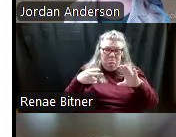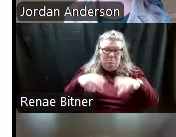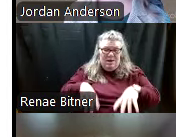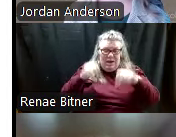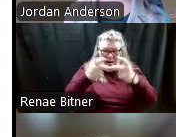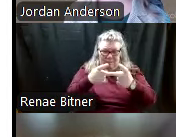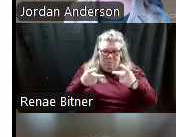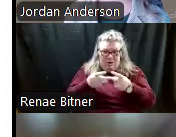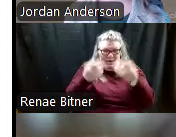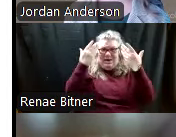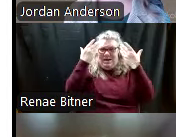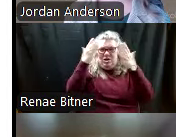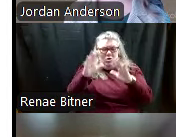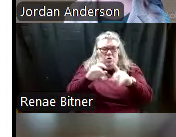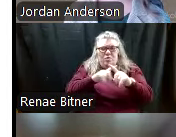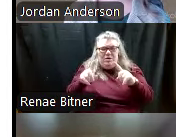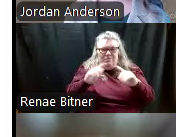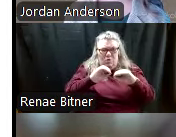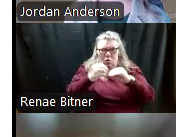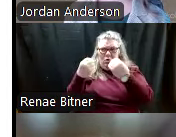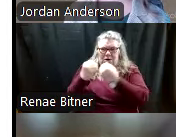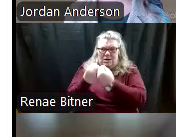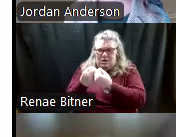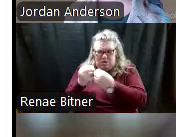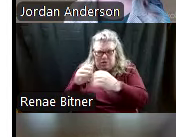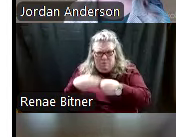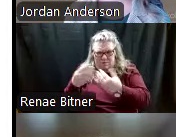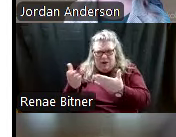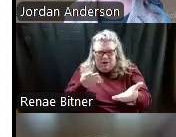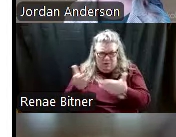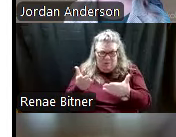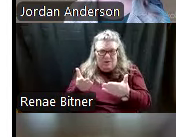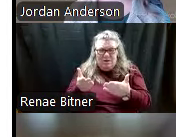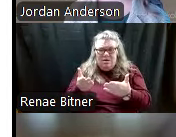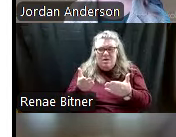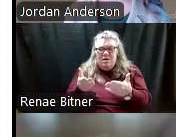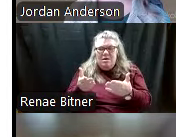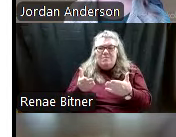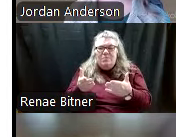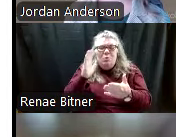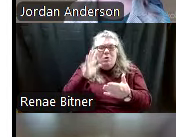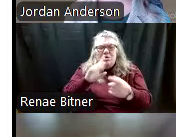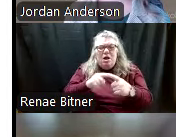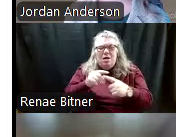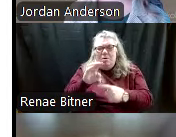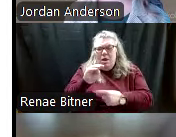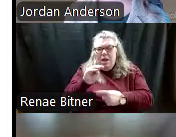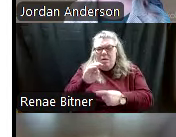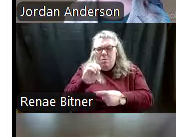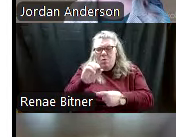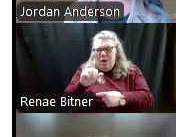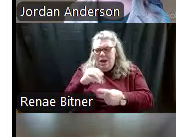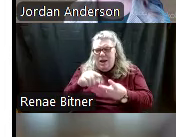don't know that there's different entities out there providing services. Jordan will get to our MOA and MOU later in